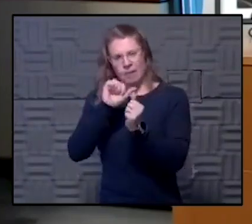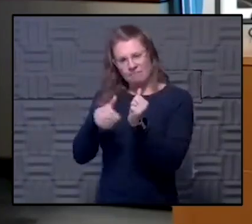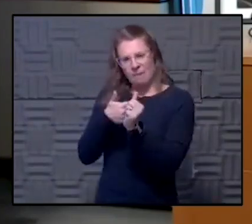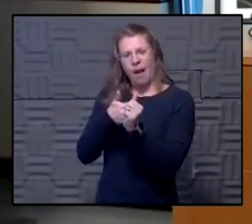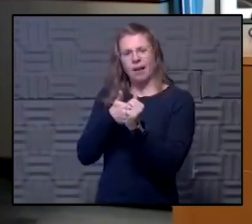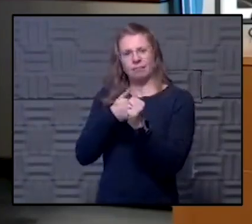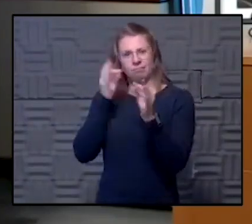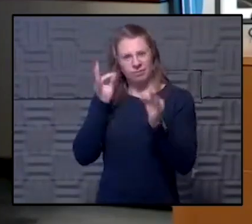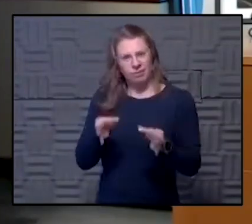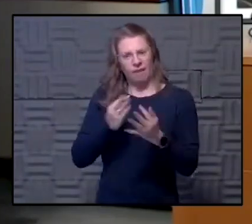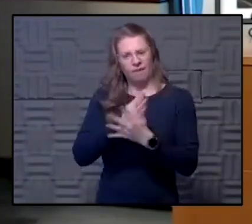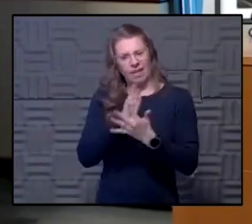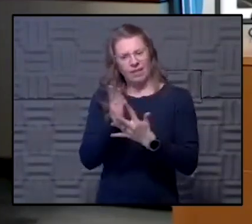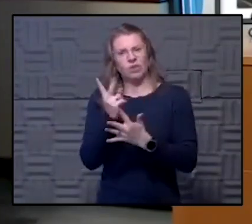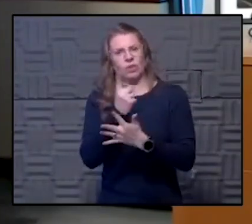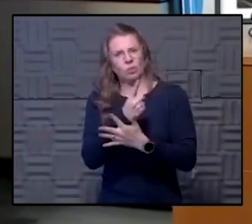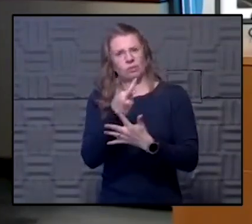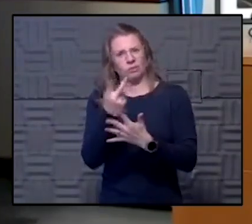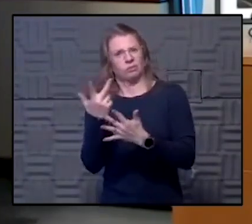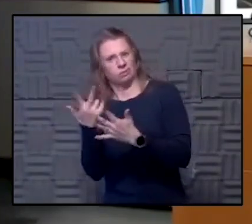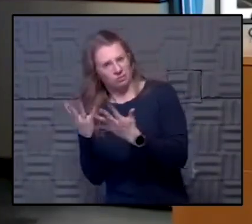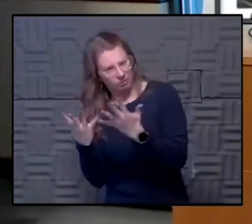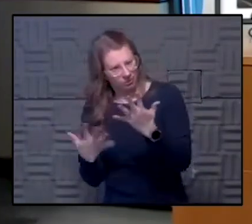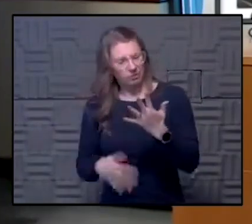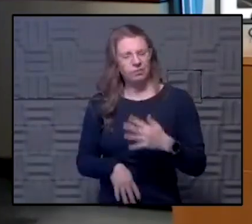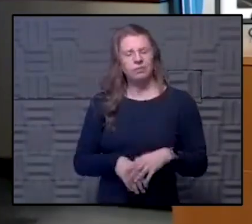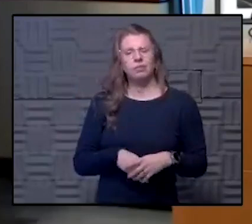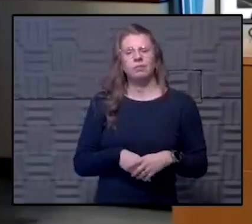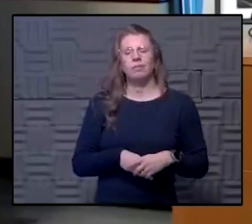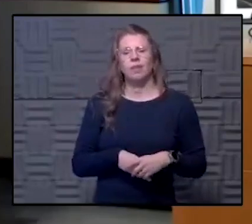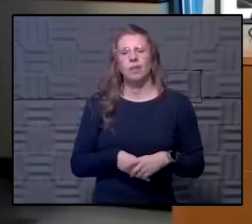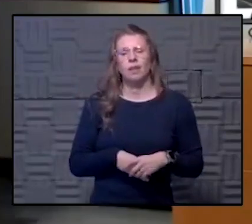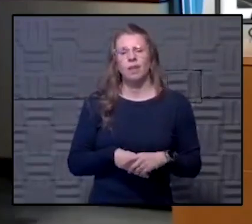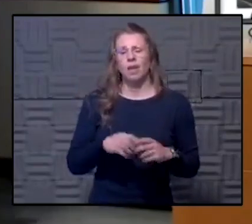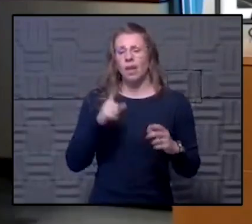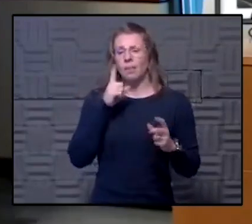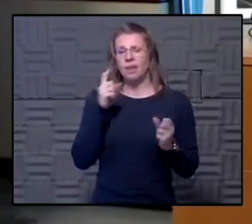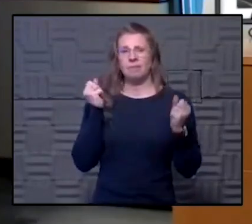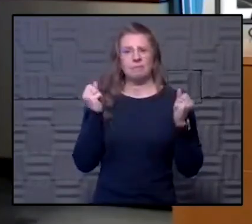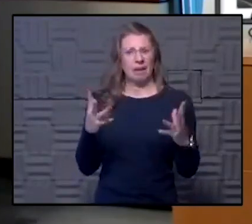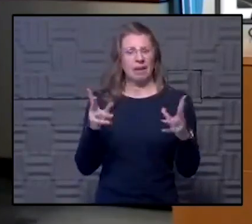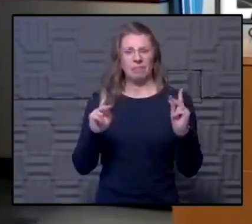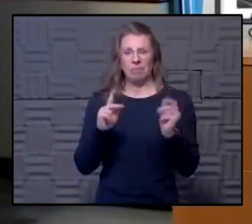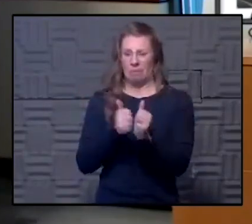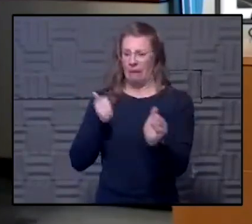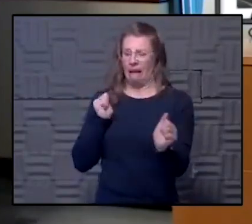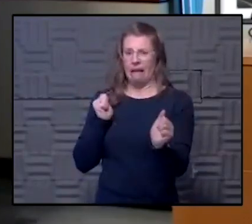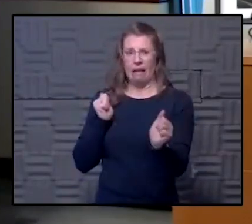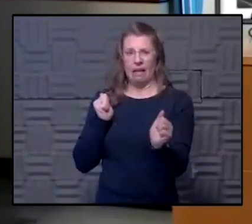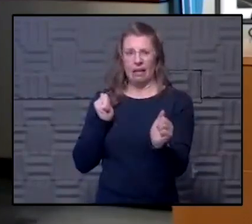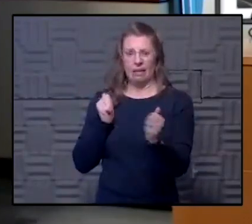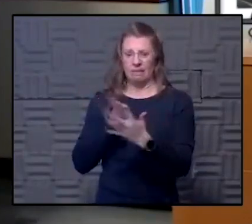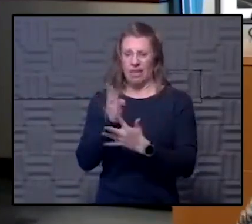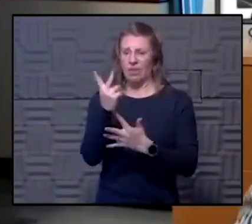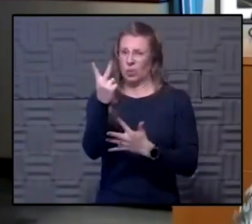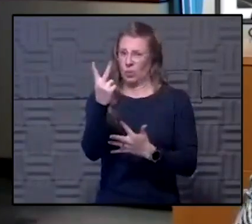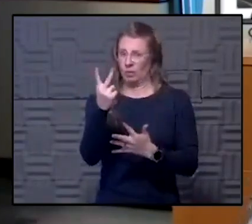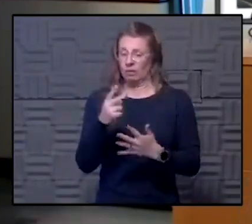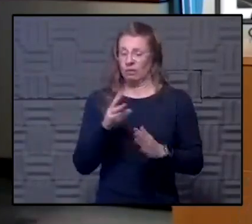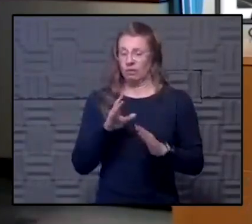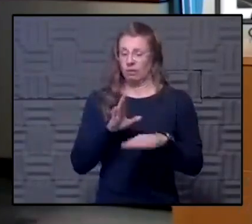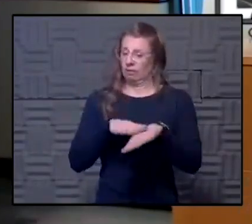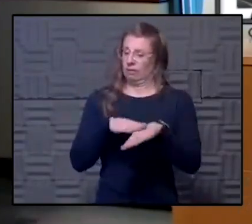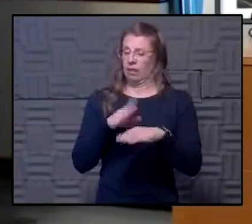other counties are still squarely and maybe hundreds of thousands of people behind in phase 2. If you think about